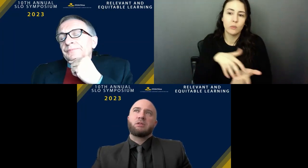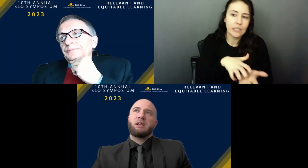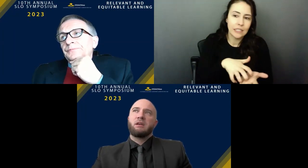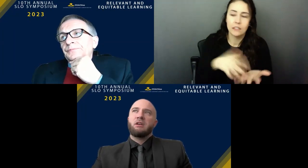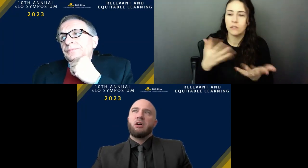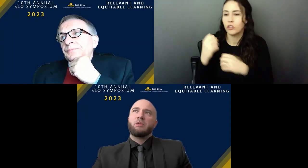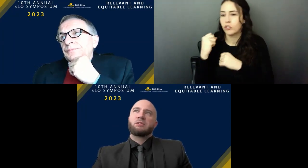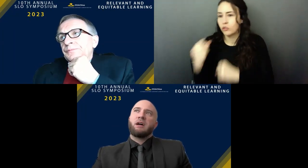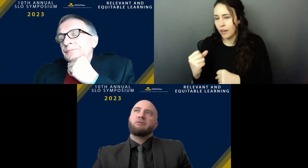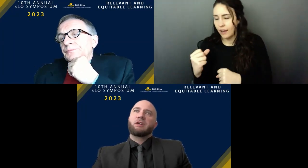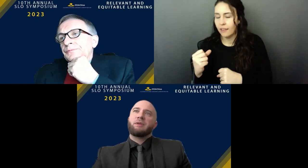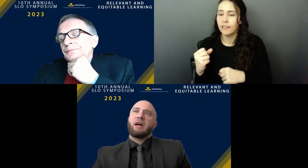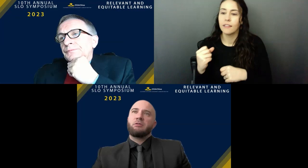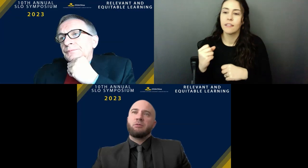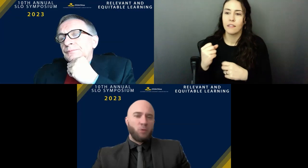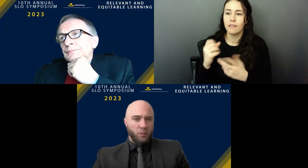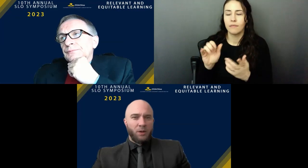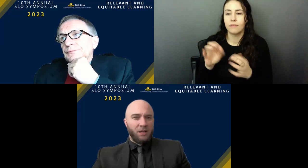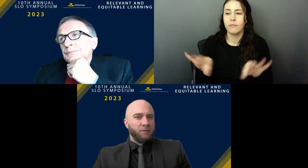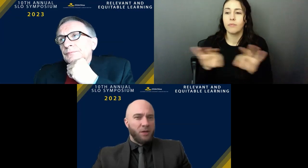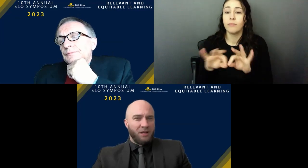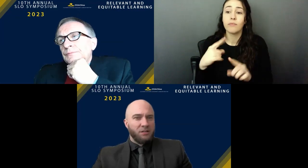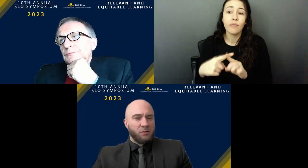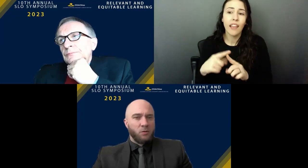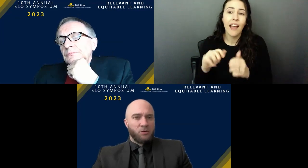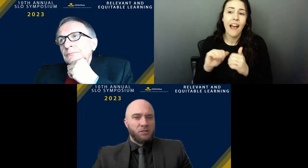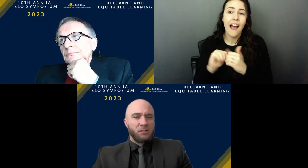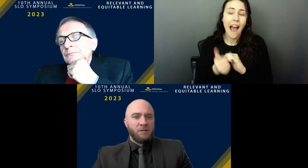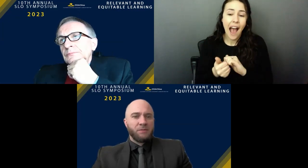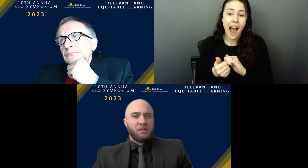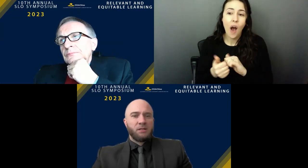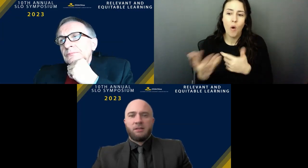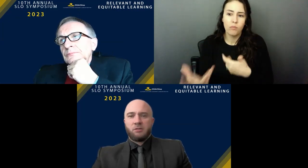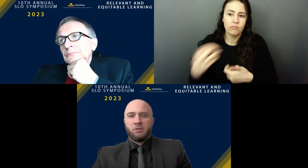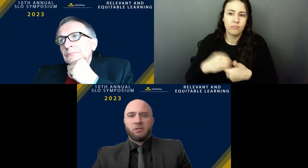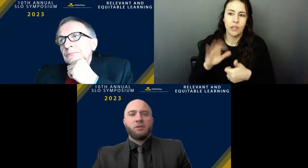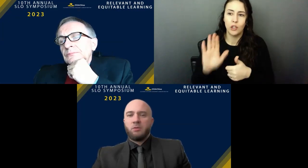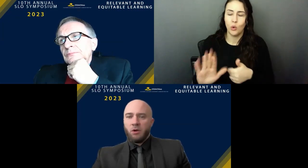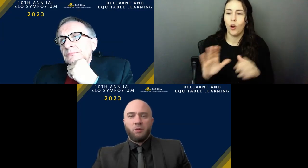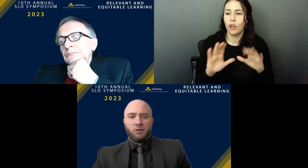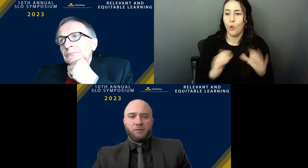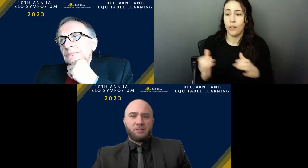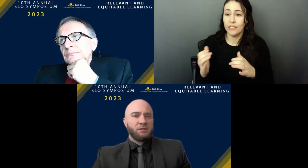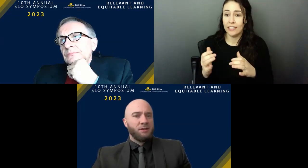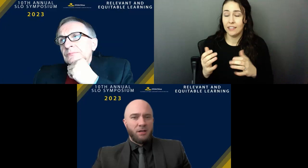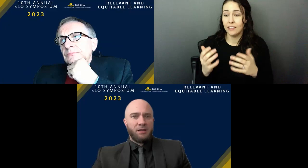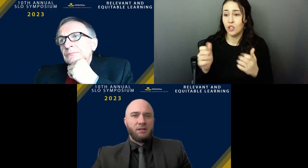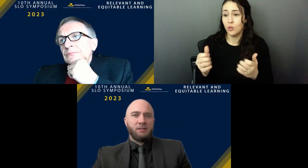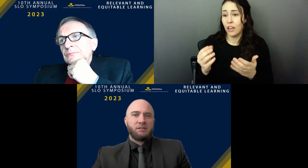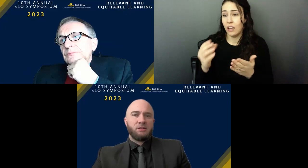use? And almost I would recommend, how do you incorporate it if you can into your courses? to let the students know that you are aware of